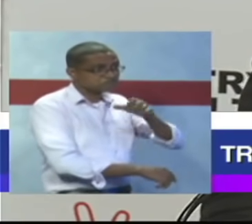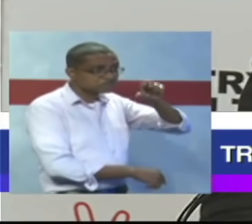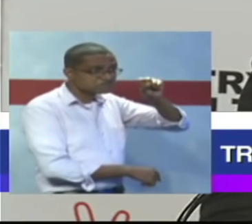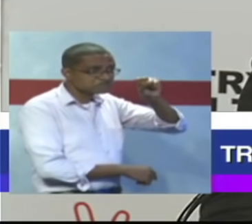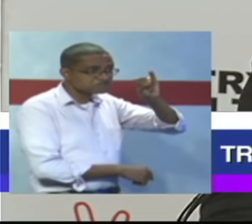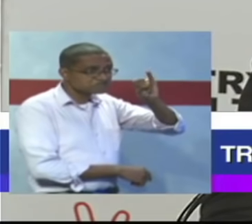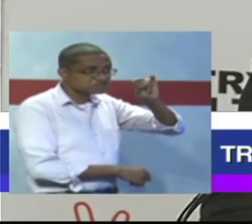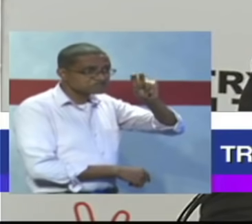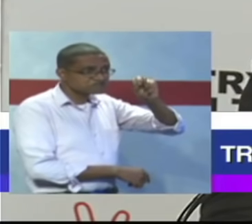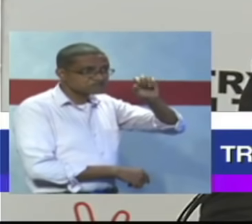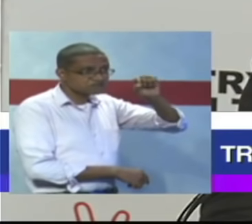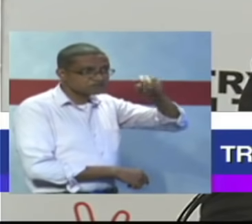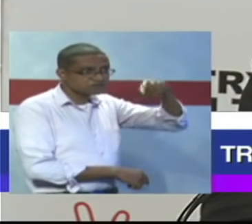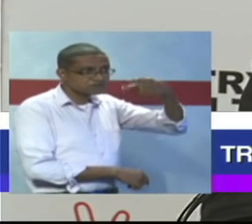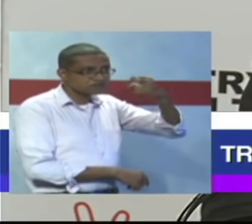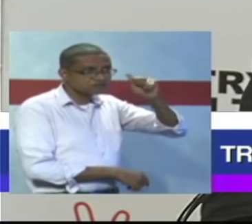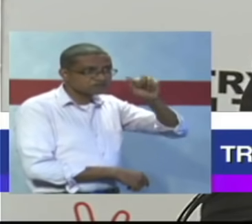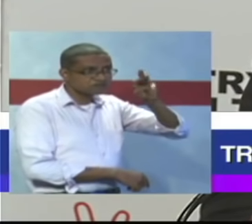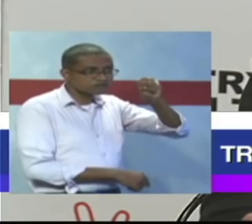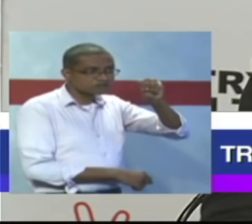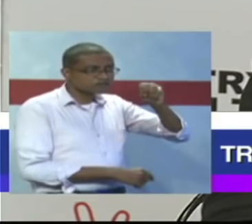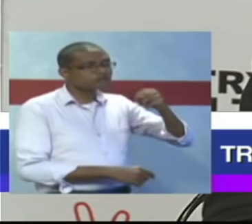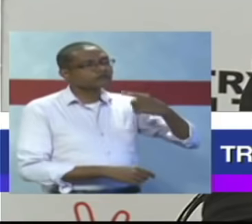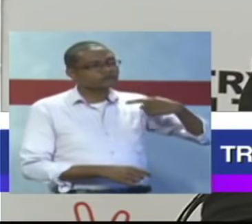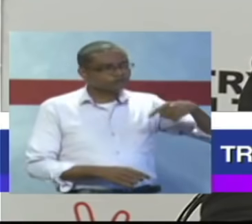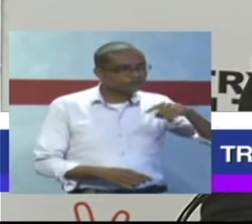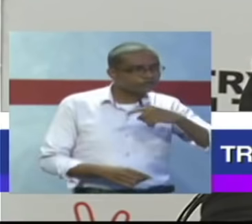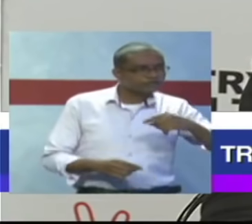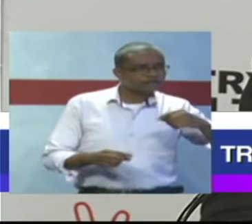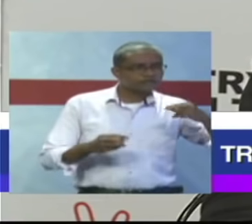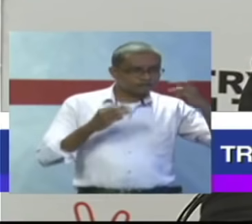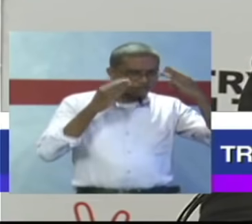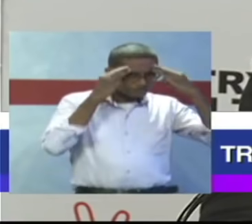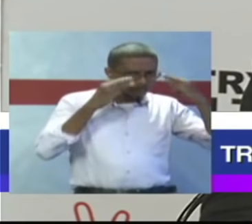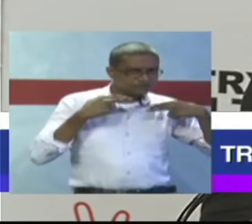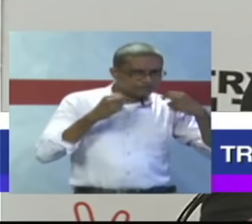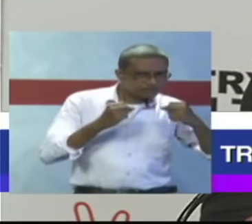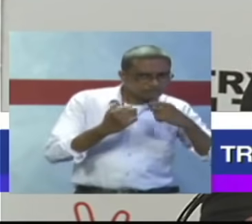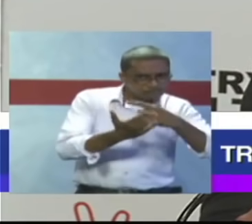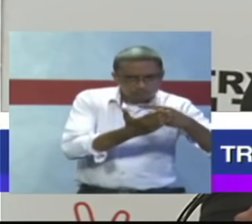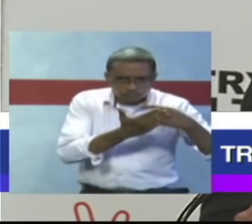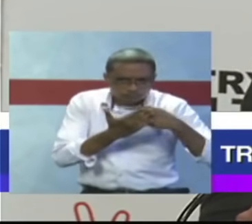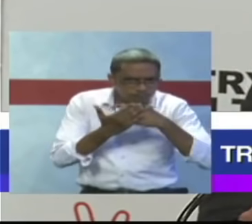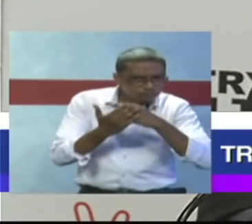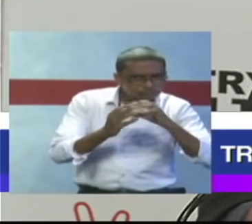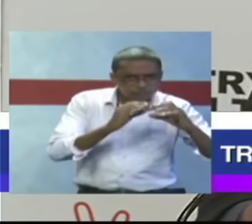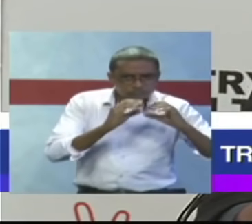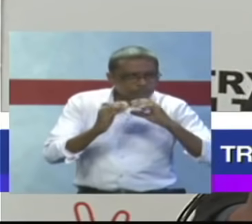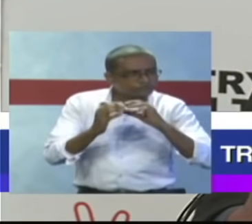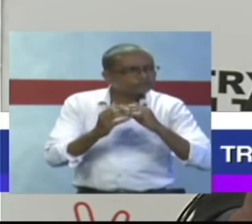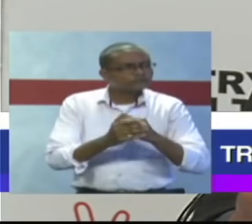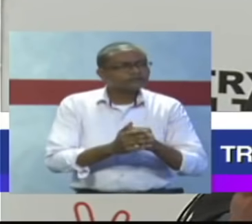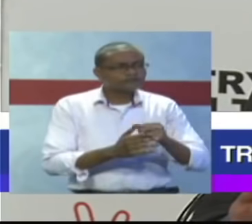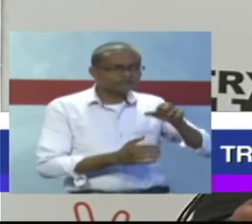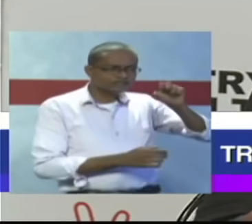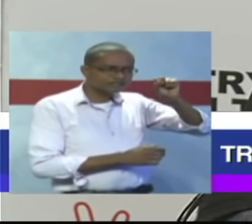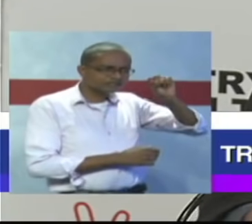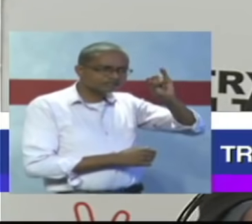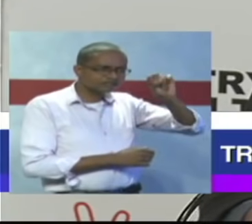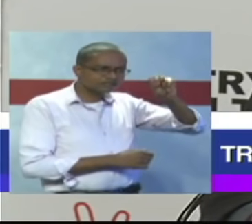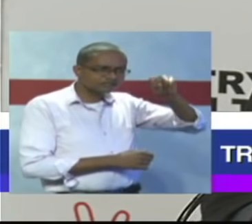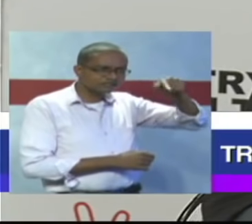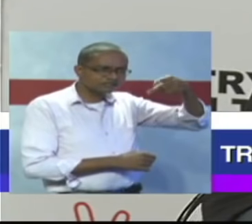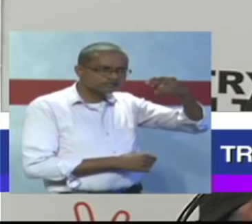did issue a communications from the Ministry of Health. Cyanofarm is one of those vaccines that isn't quite